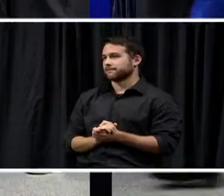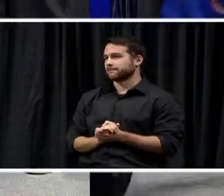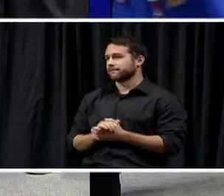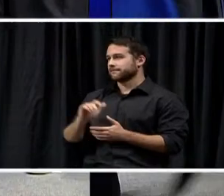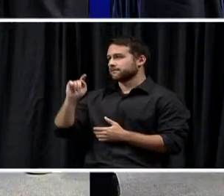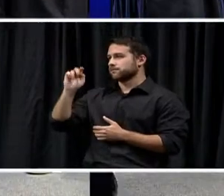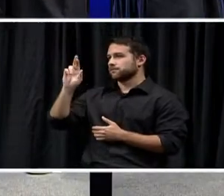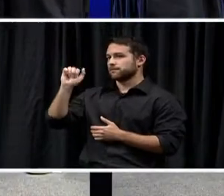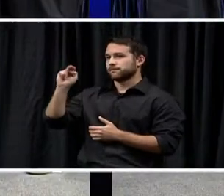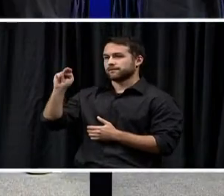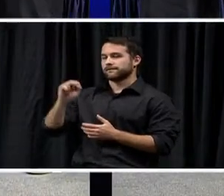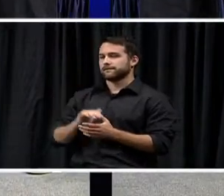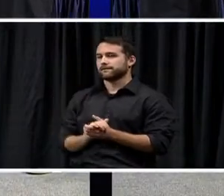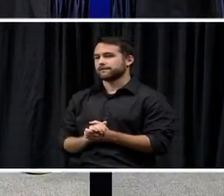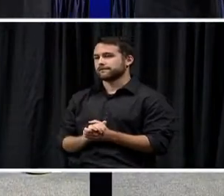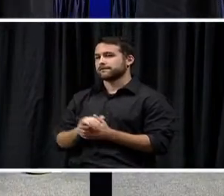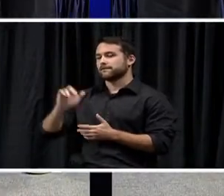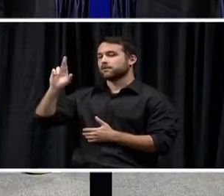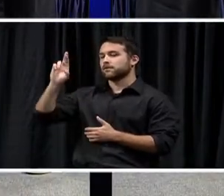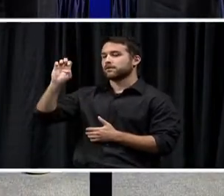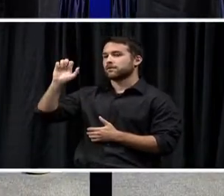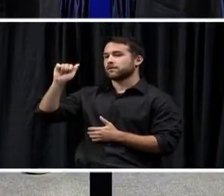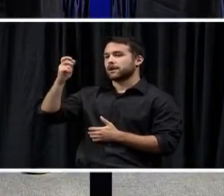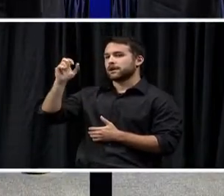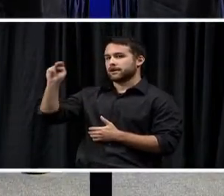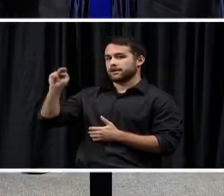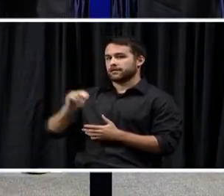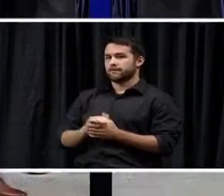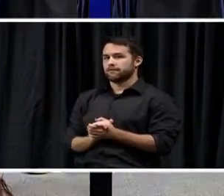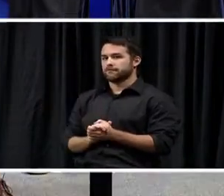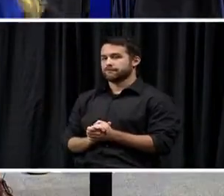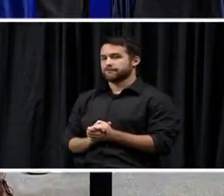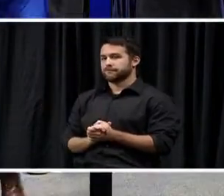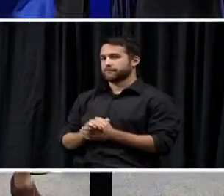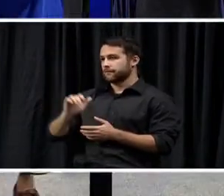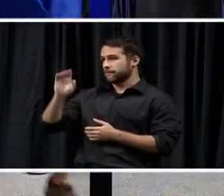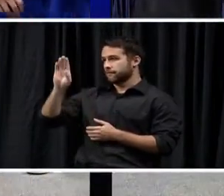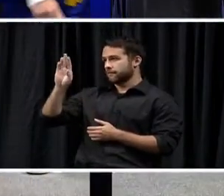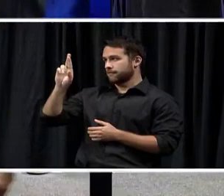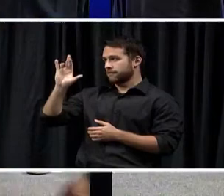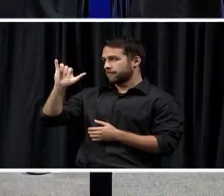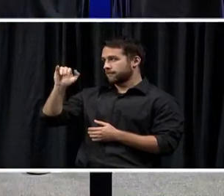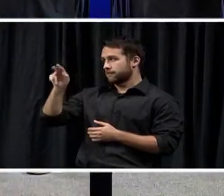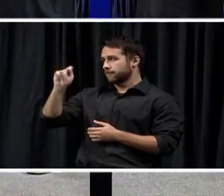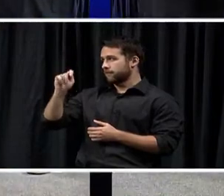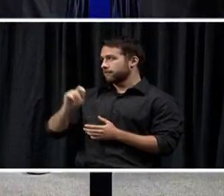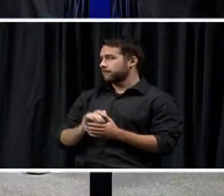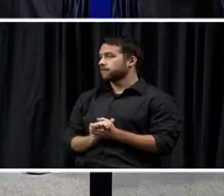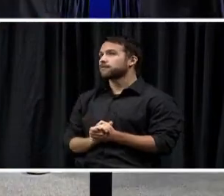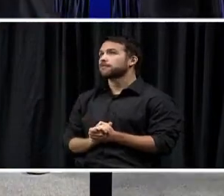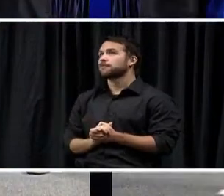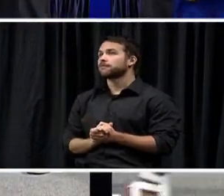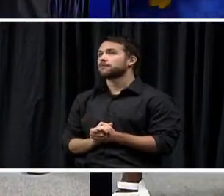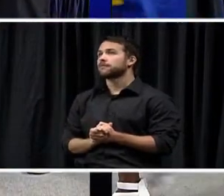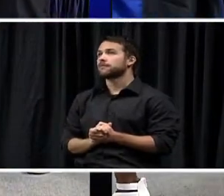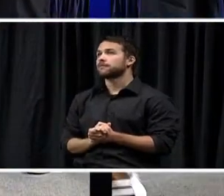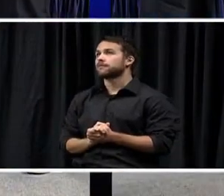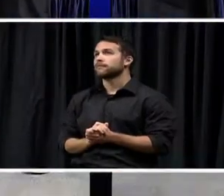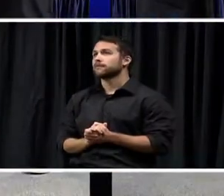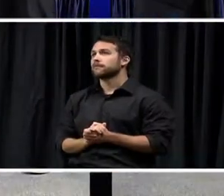Lee. Reagan Simone Lee. Bryant Barnard Lynn